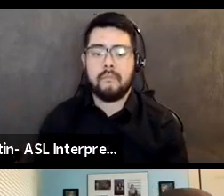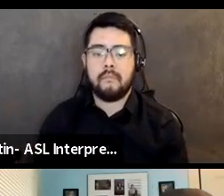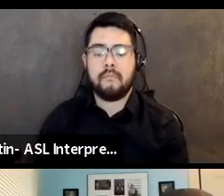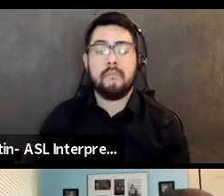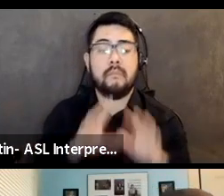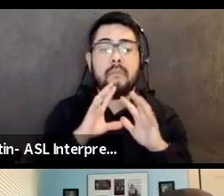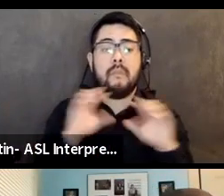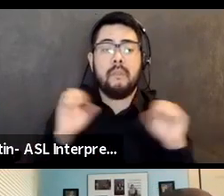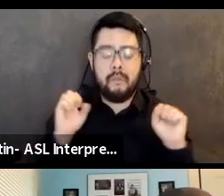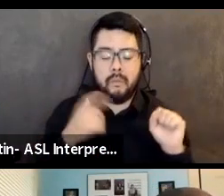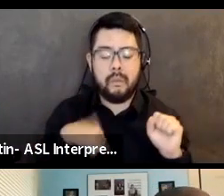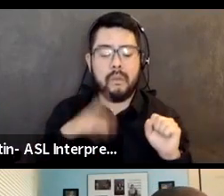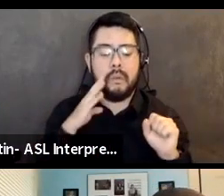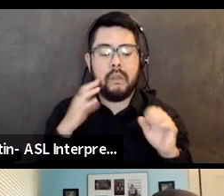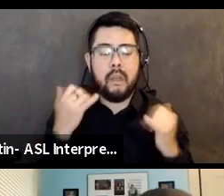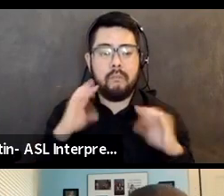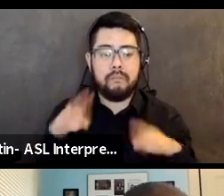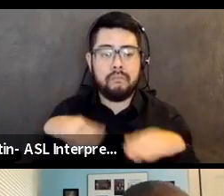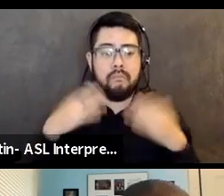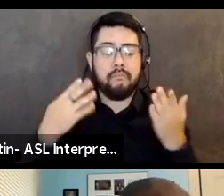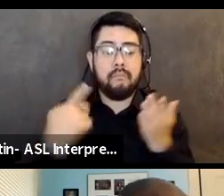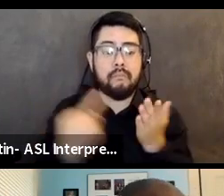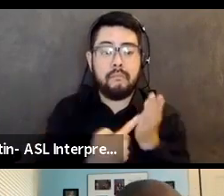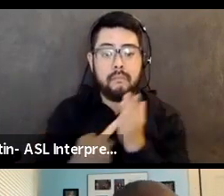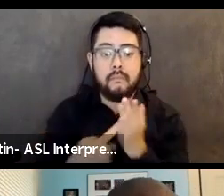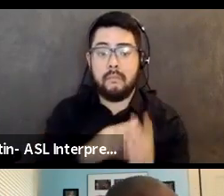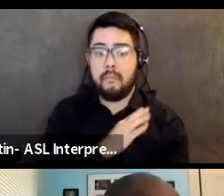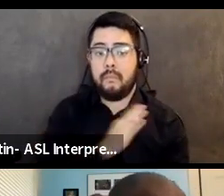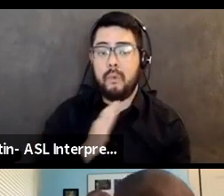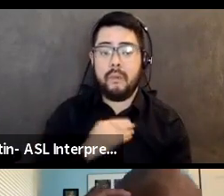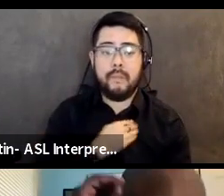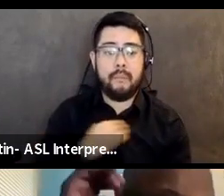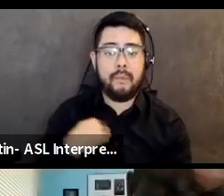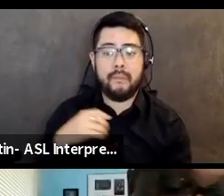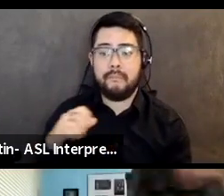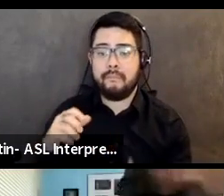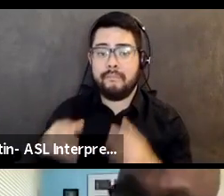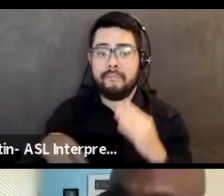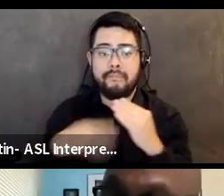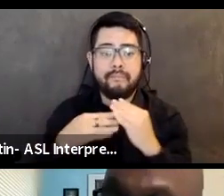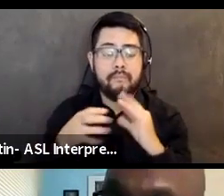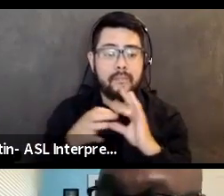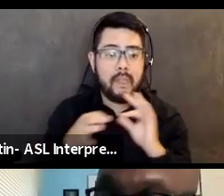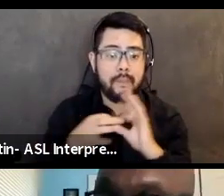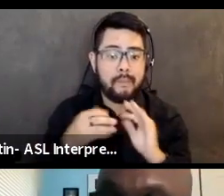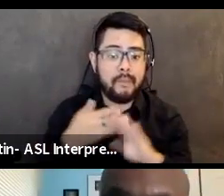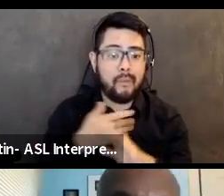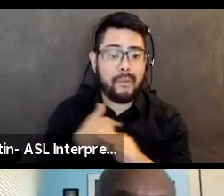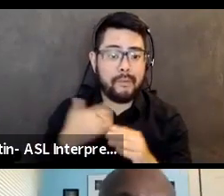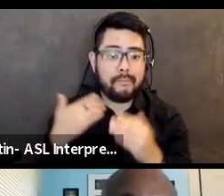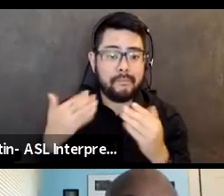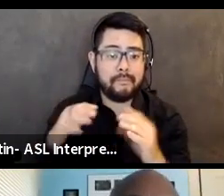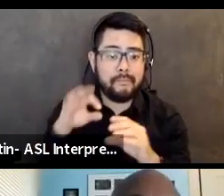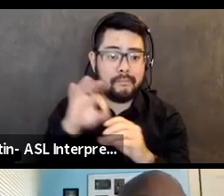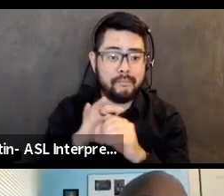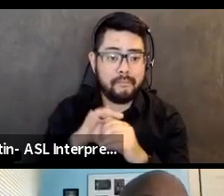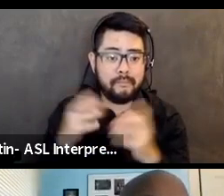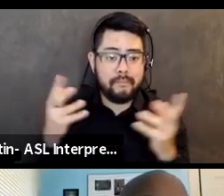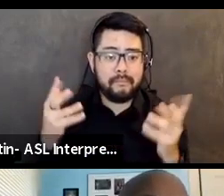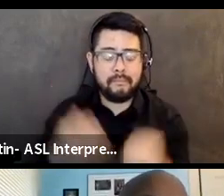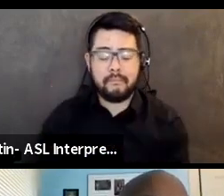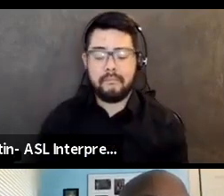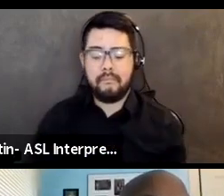will now open this matter for discussion board members any additional comments before proceeding with the roll call